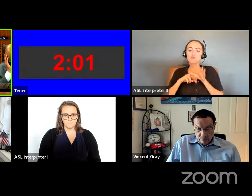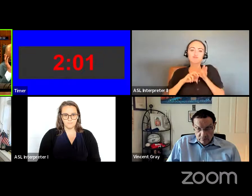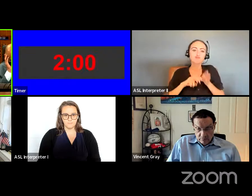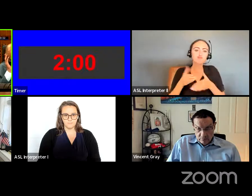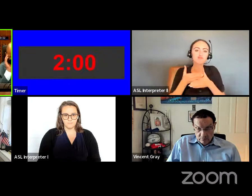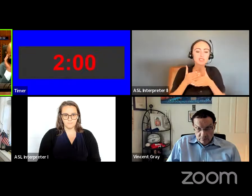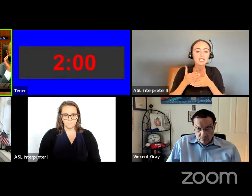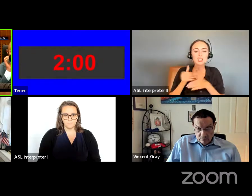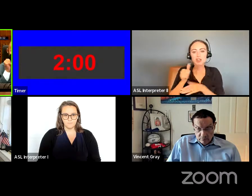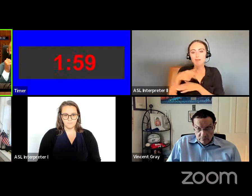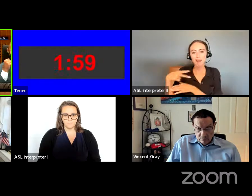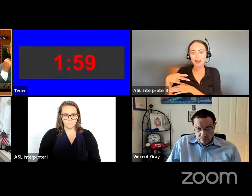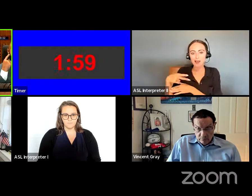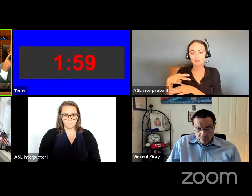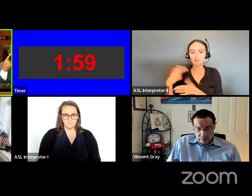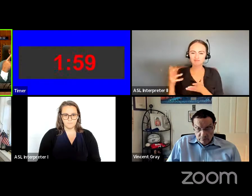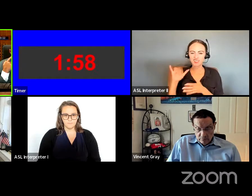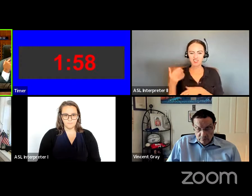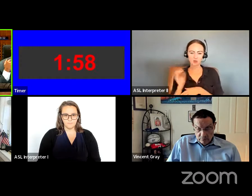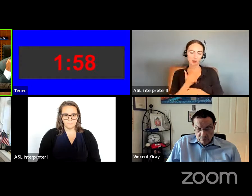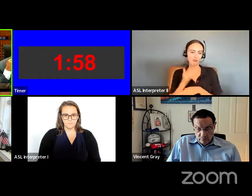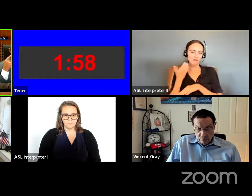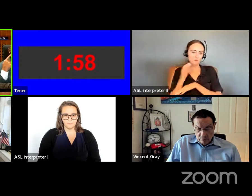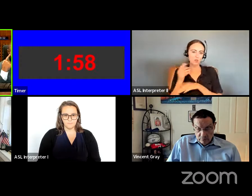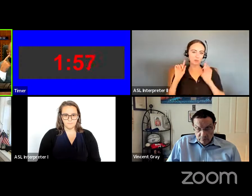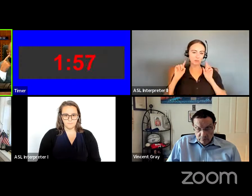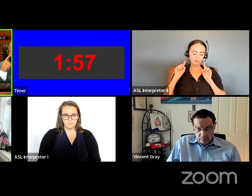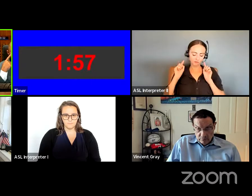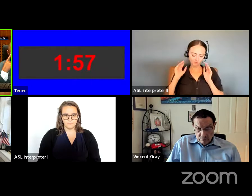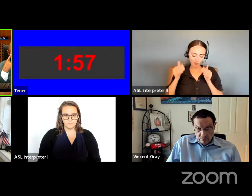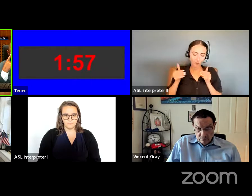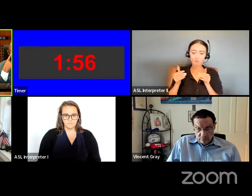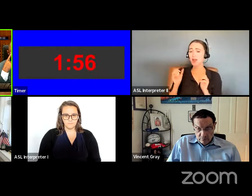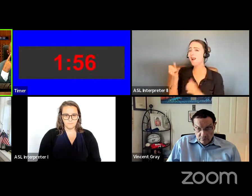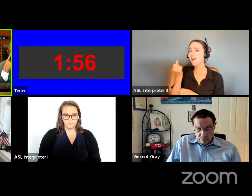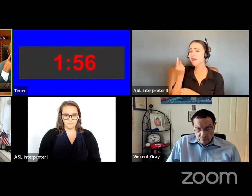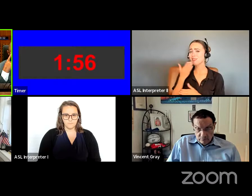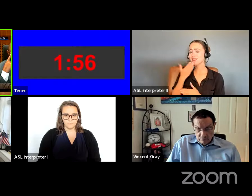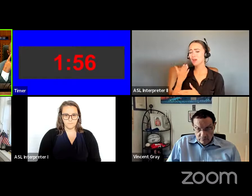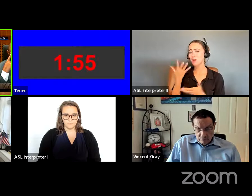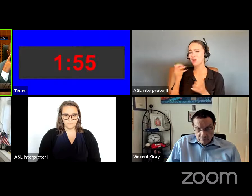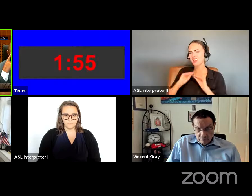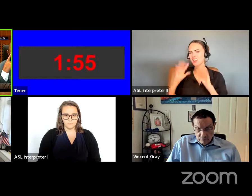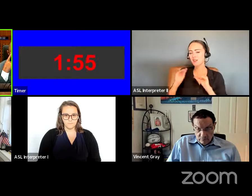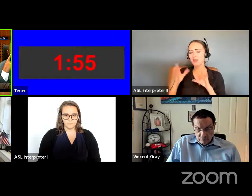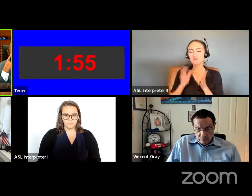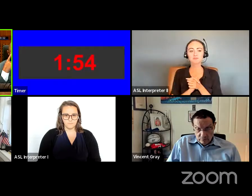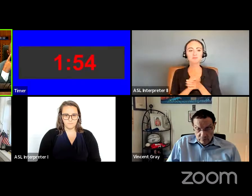where they spend their time from an enforcement perspective. Got it. Okay, just want to clarify. Thank you so much. Yep.